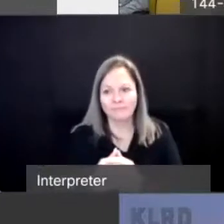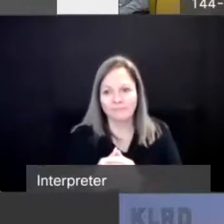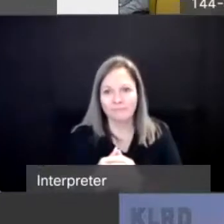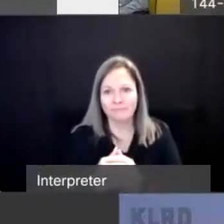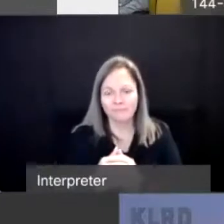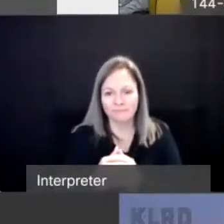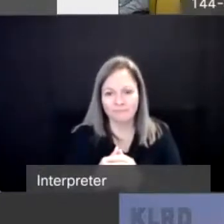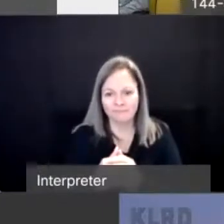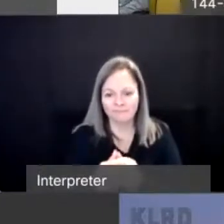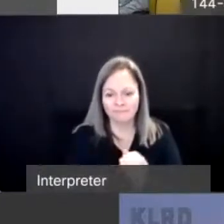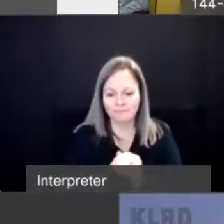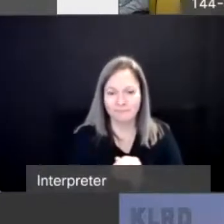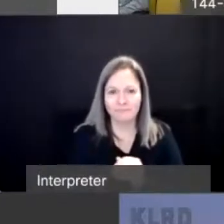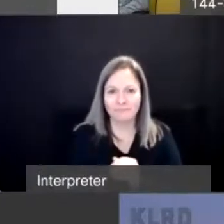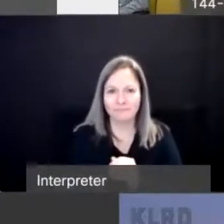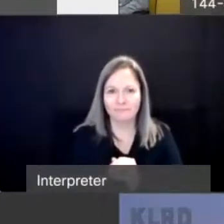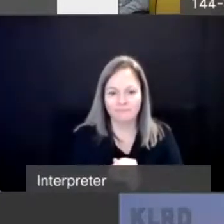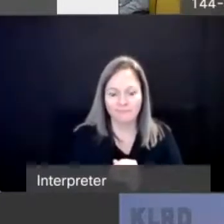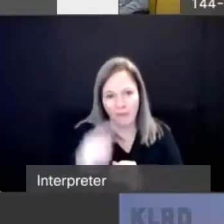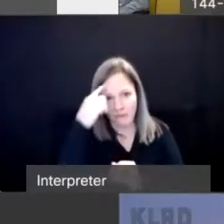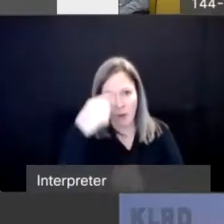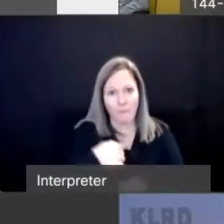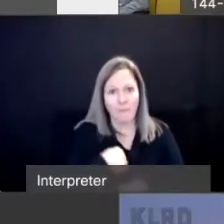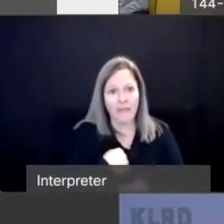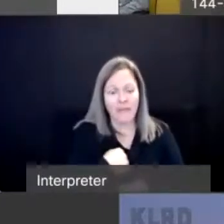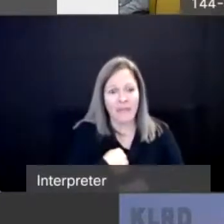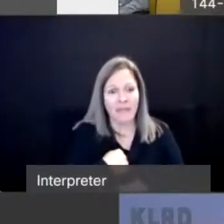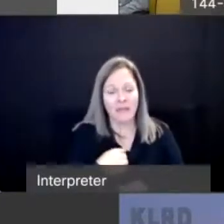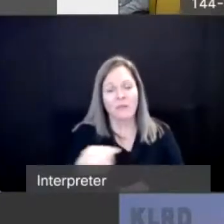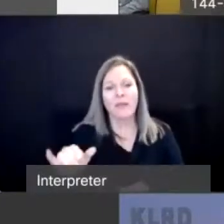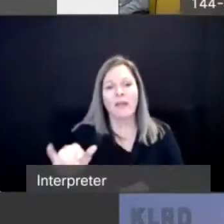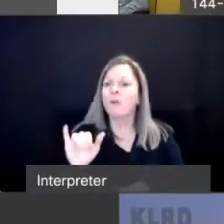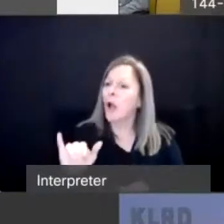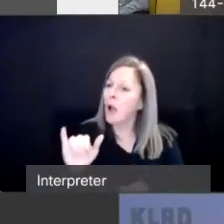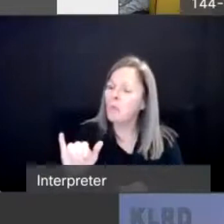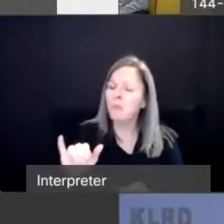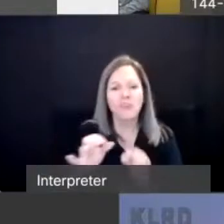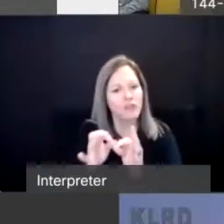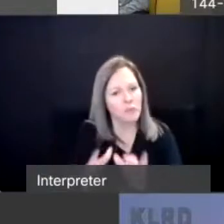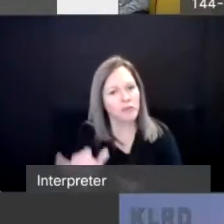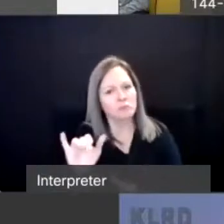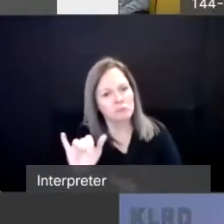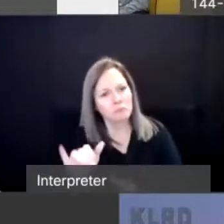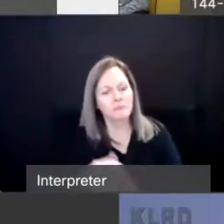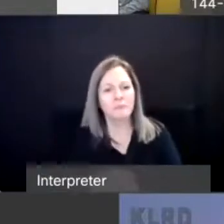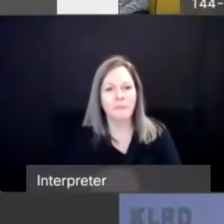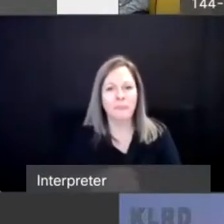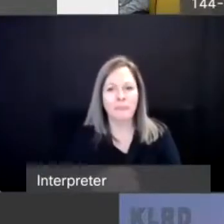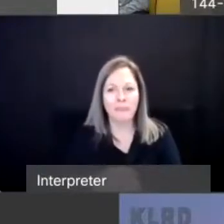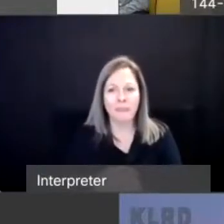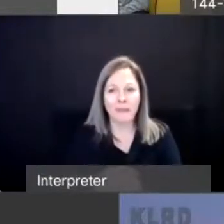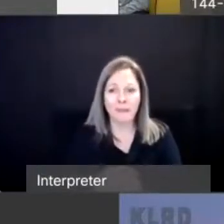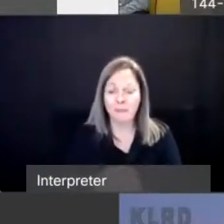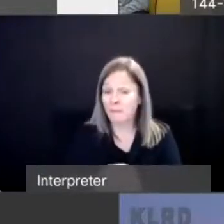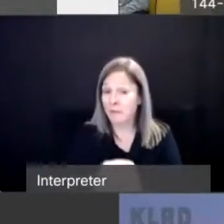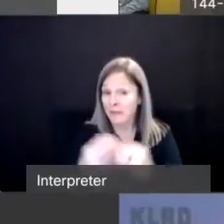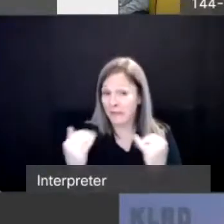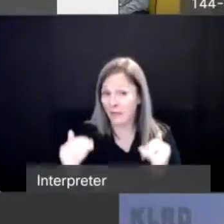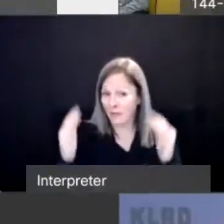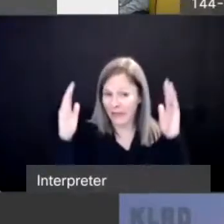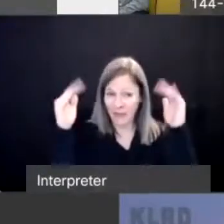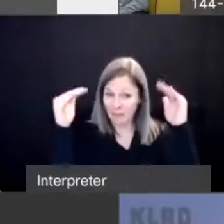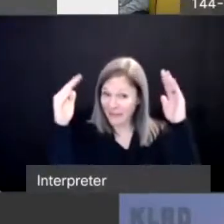for me, that was suddenly like, oh, there's always an interpreter. And the expectation is that, I'm not